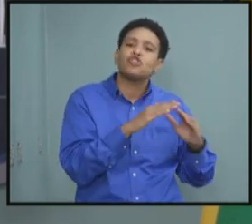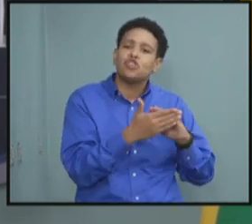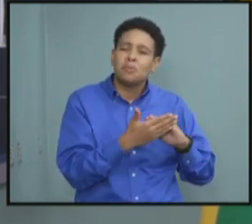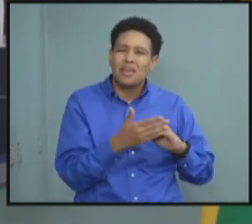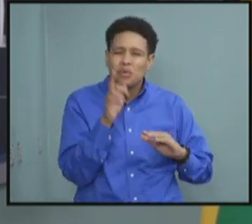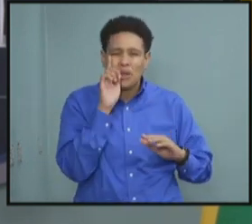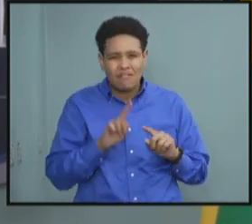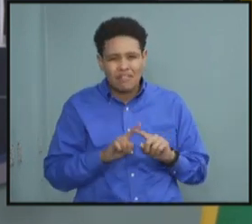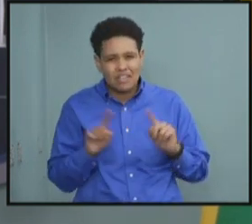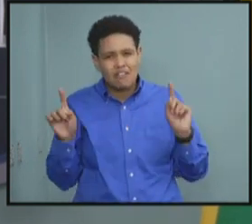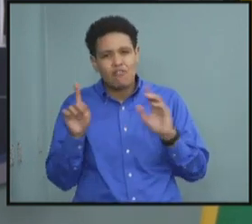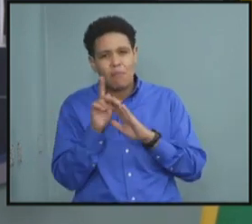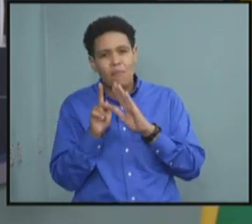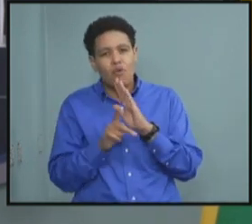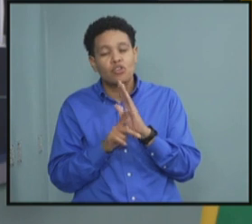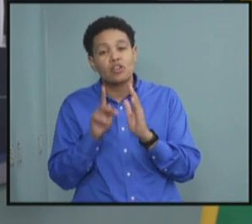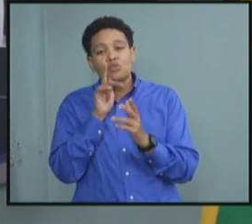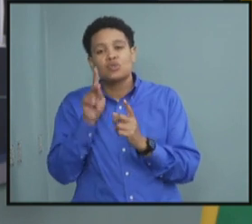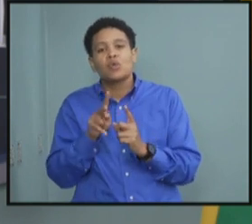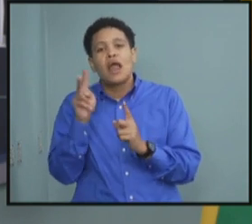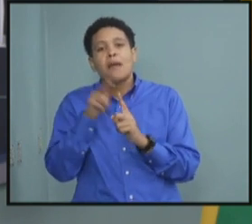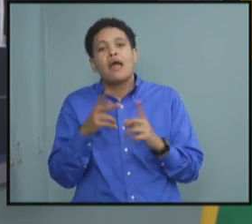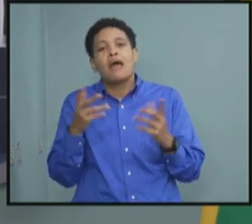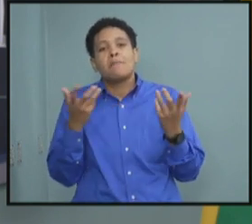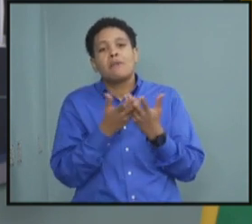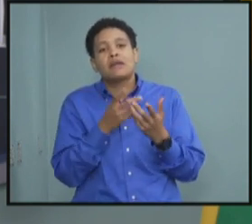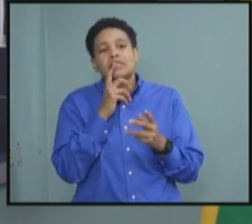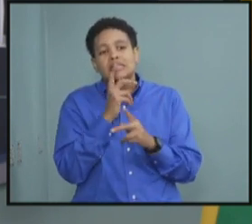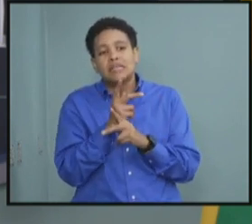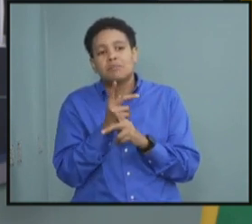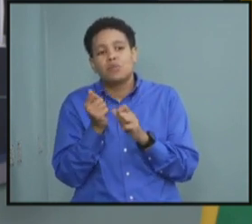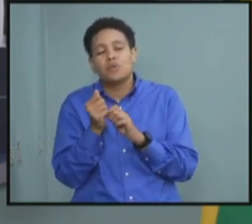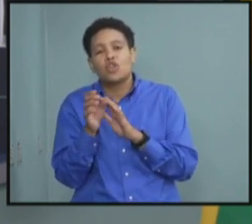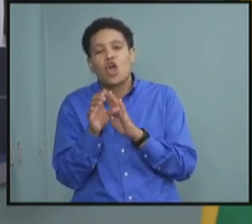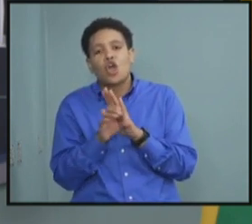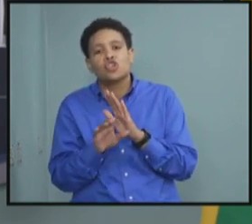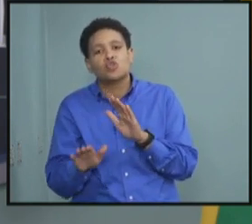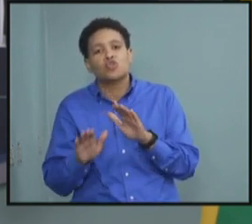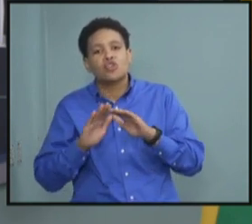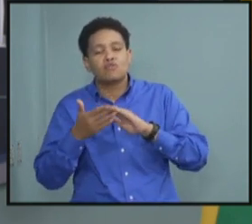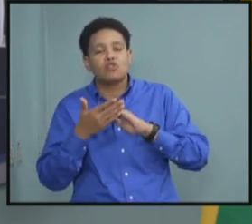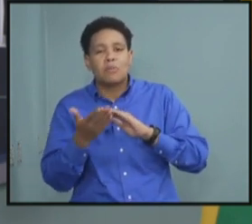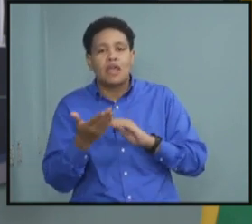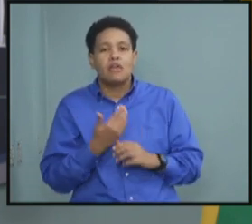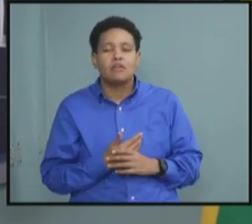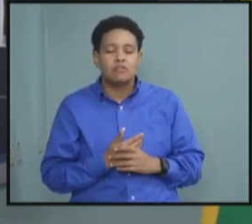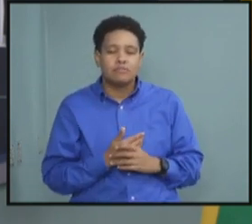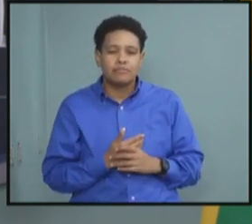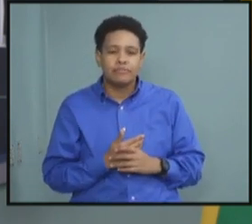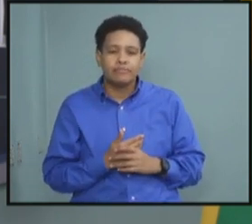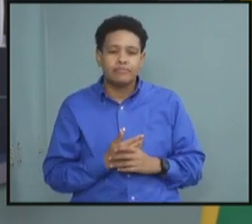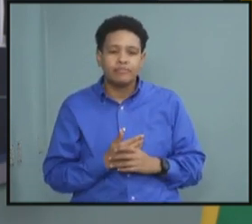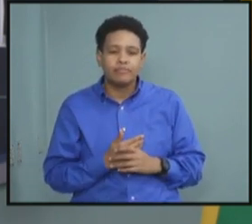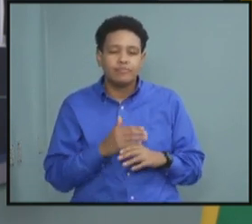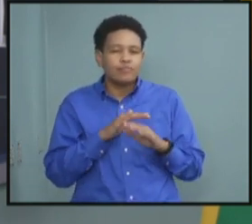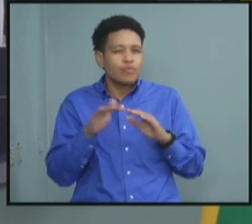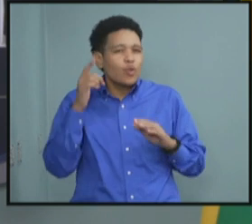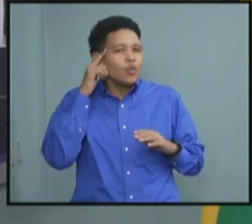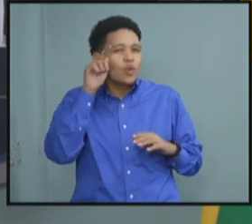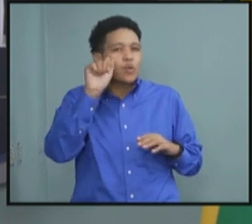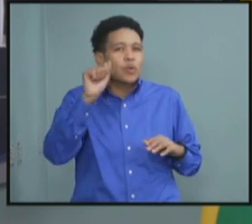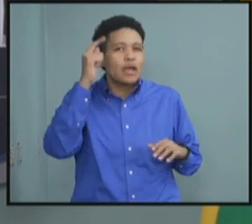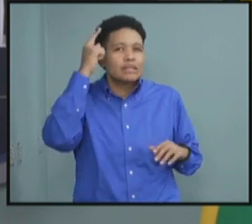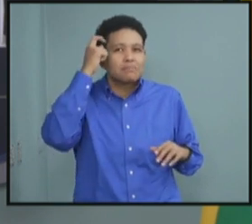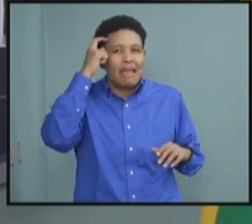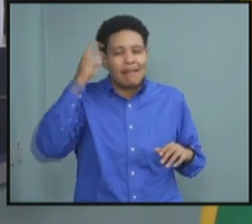of protocols applicable in keeping with the constitution of the country. So I don't think you could